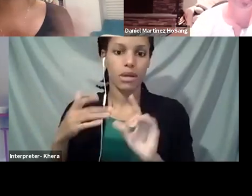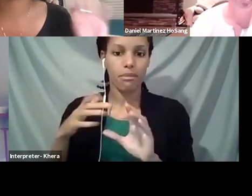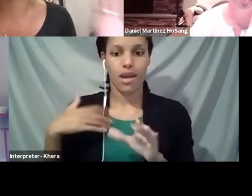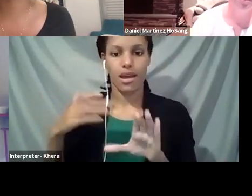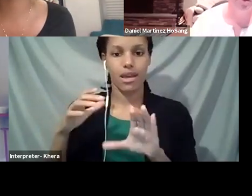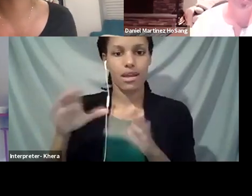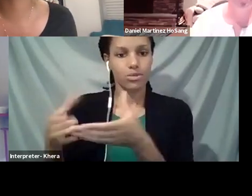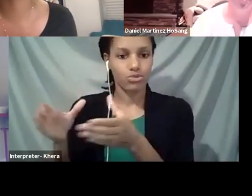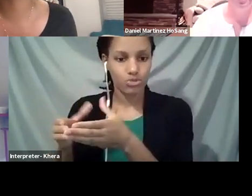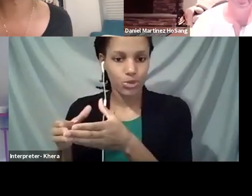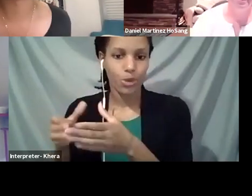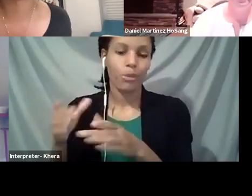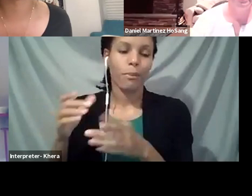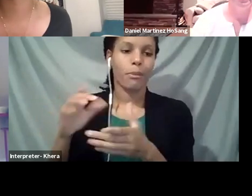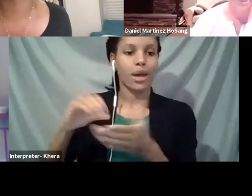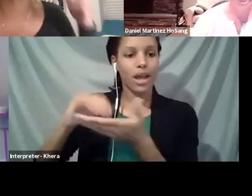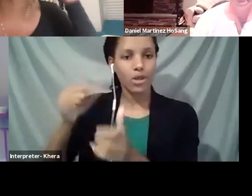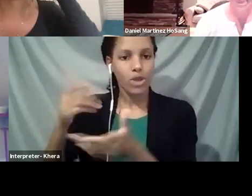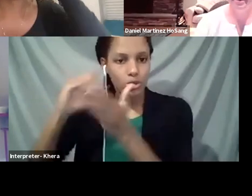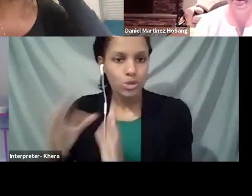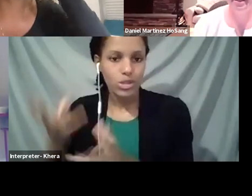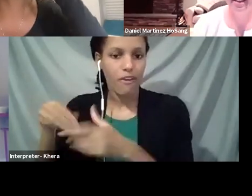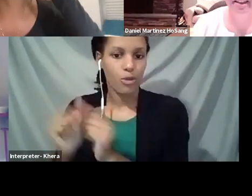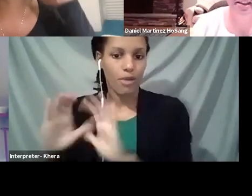But yeah, there's also a lot more to be said about the other